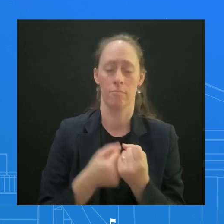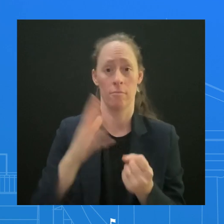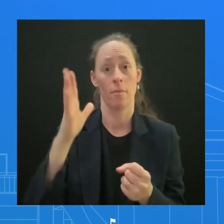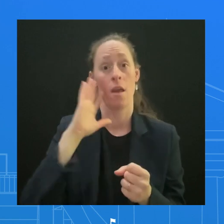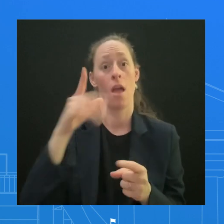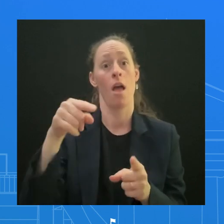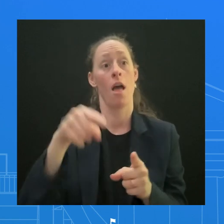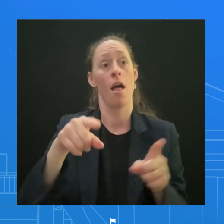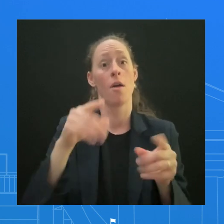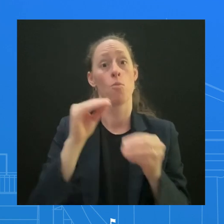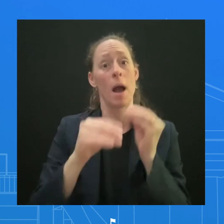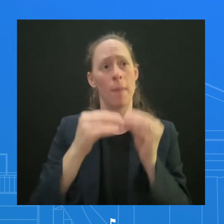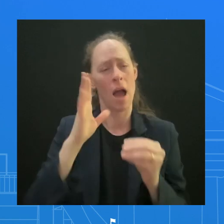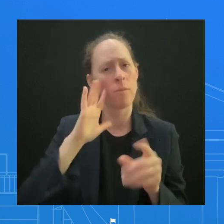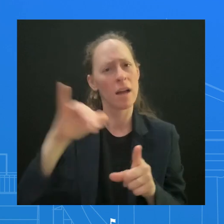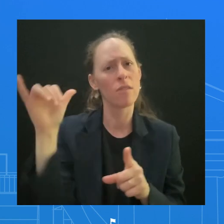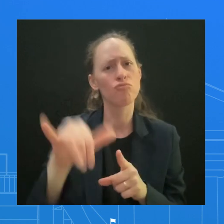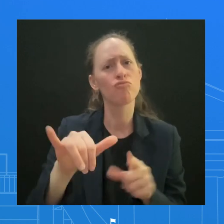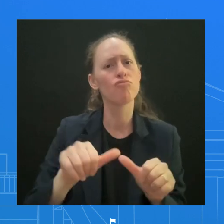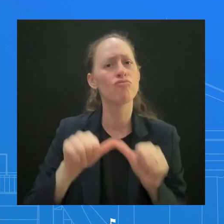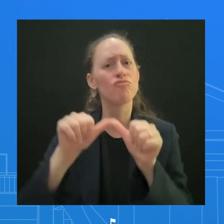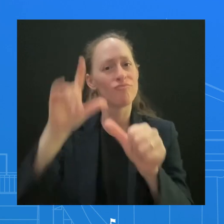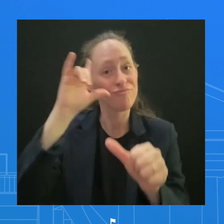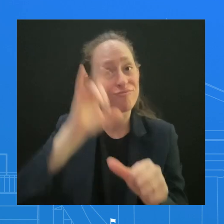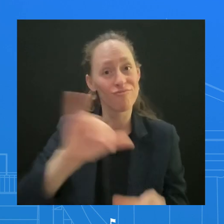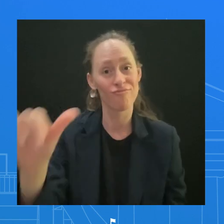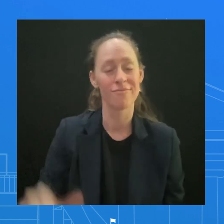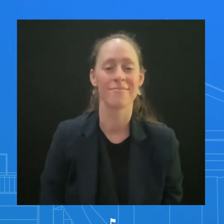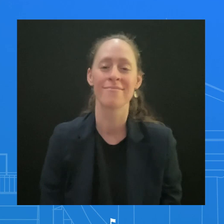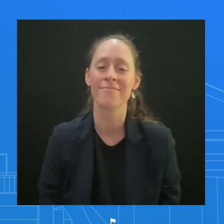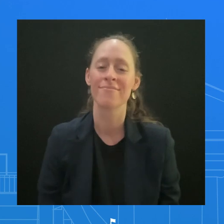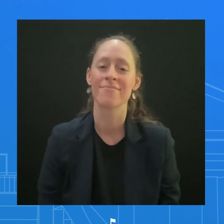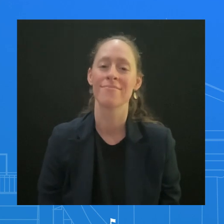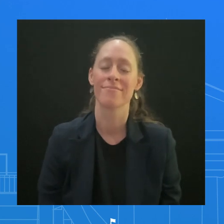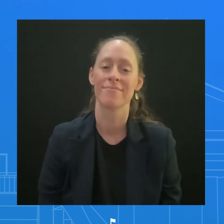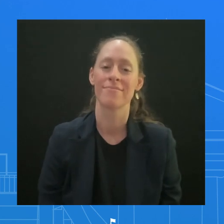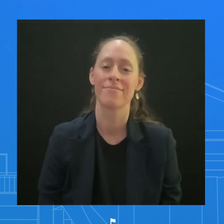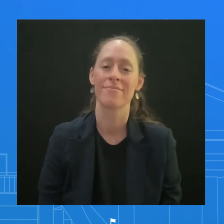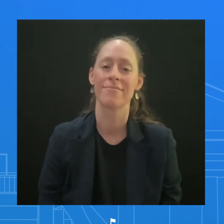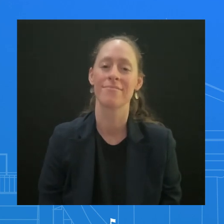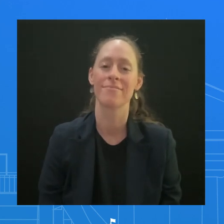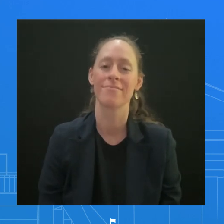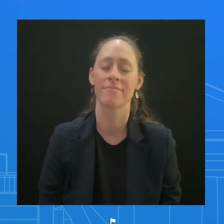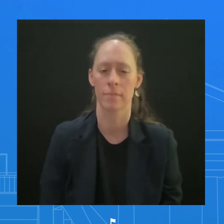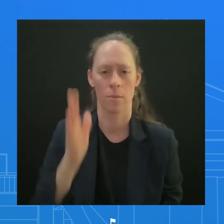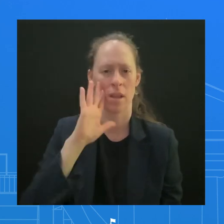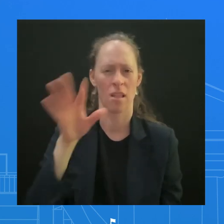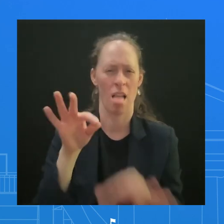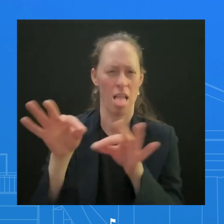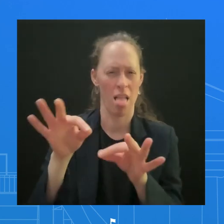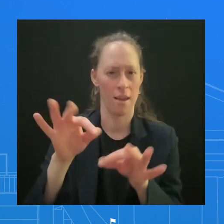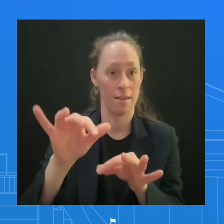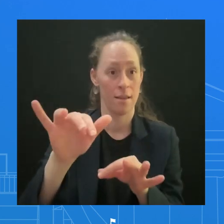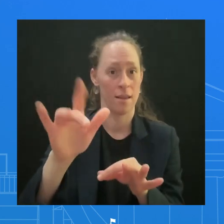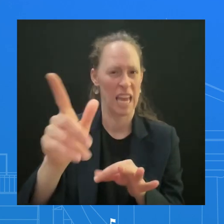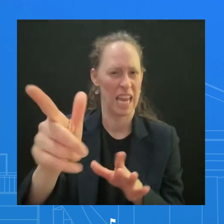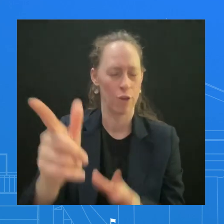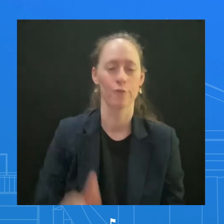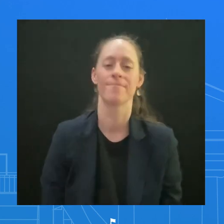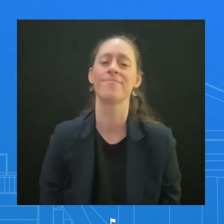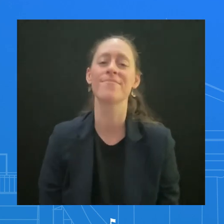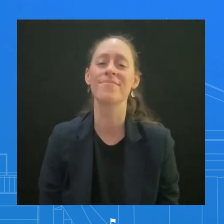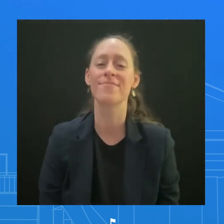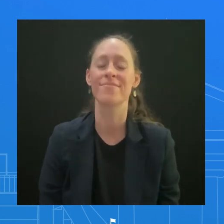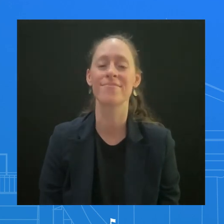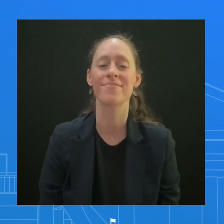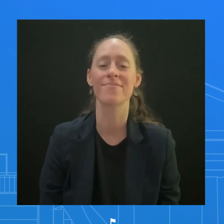share on this, but later today and on the full week ahead. But on Wednesday, the president will travel to Chicago